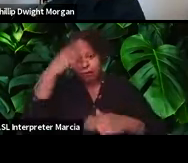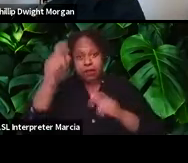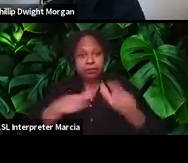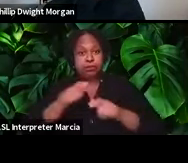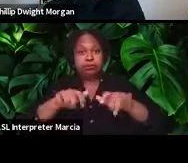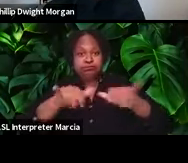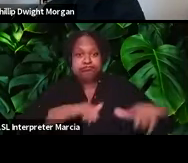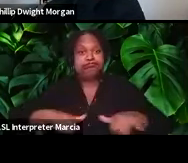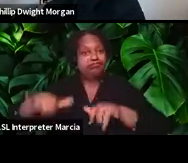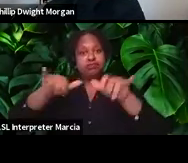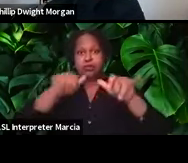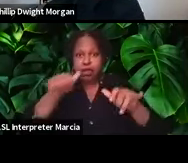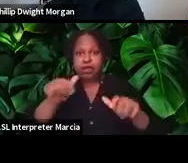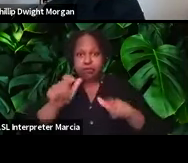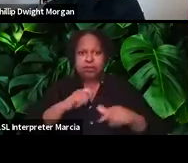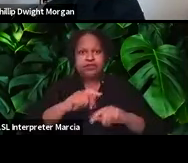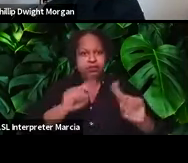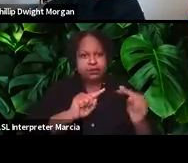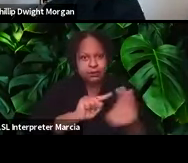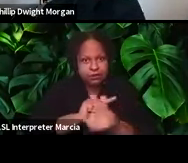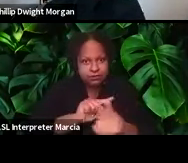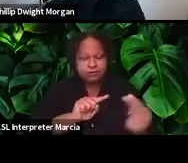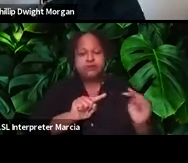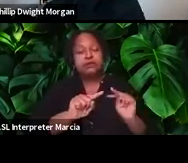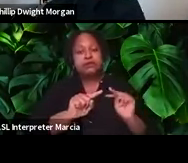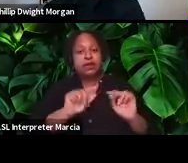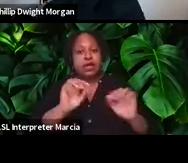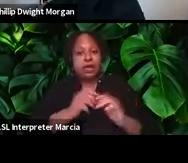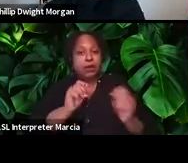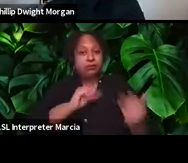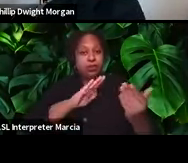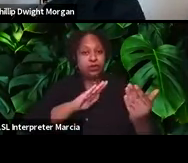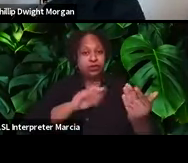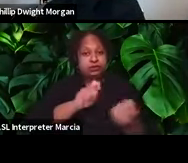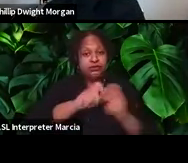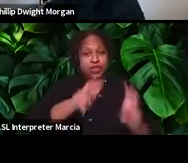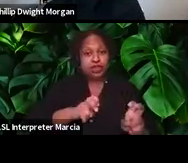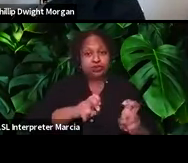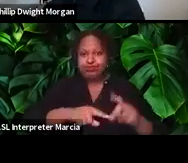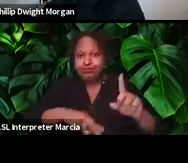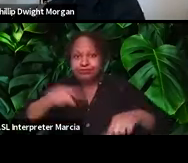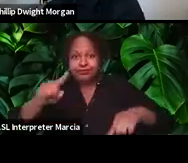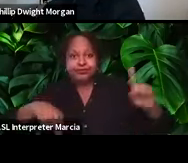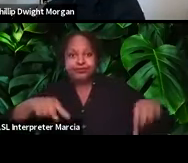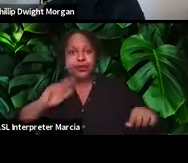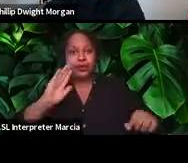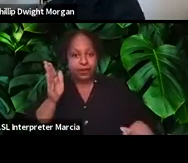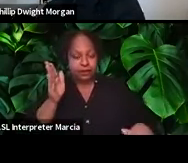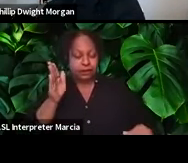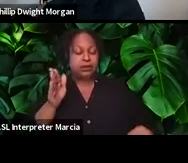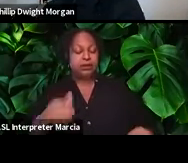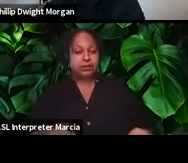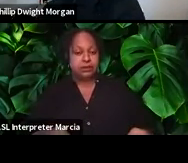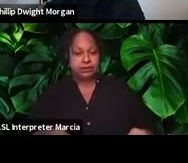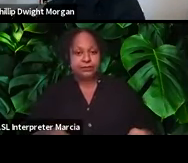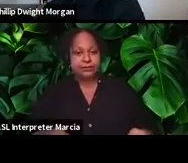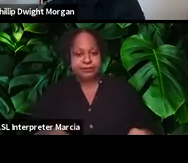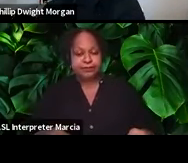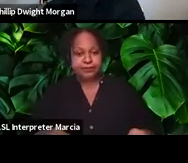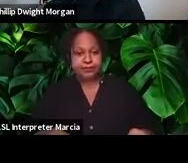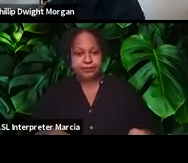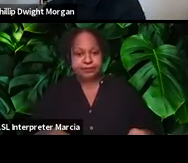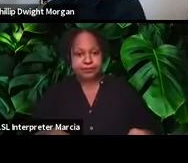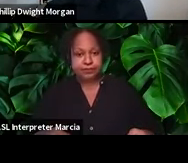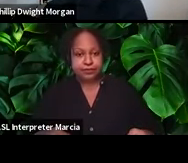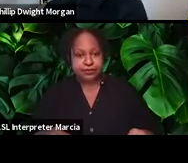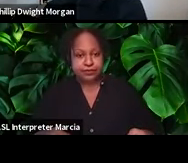perspectives. We approach certain issues different ways. So being able to really